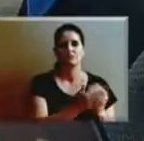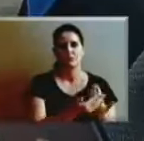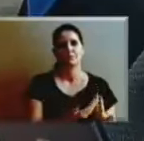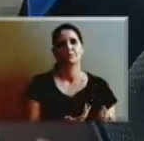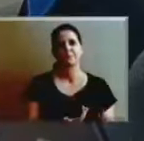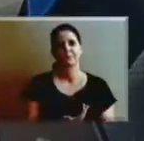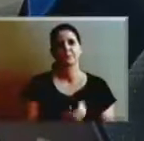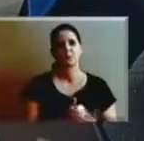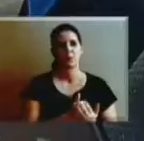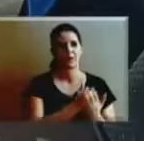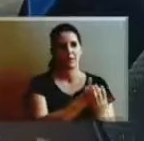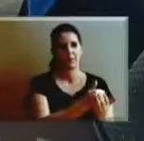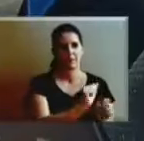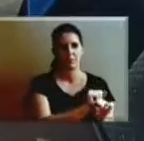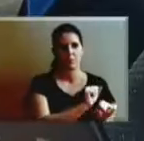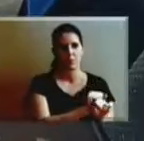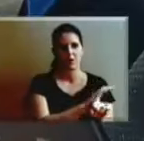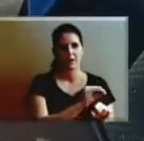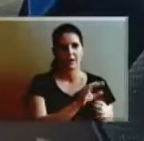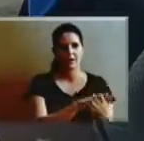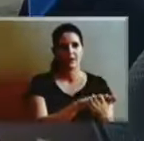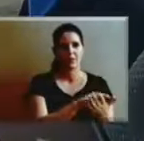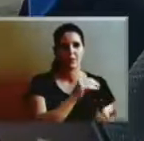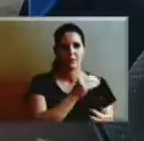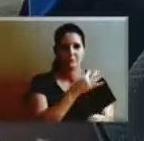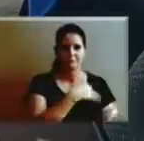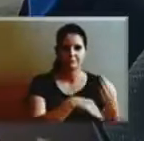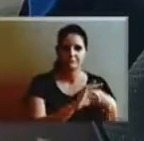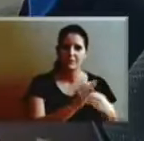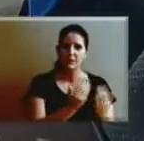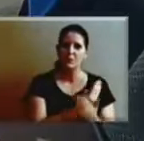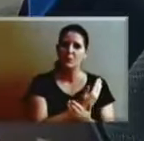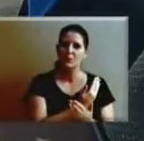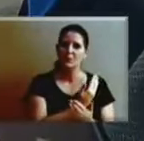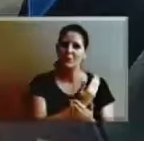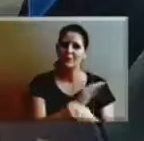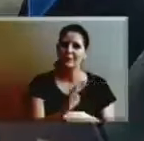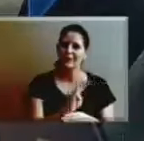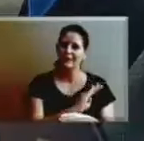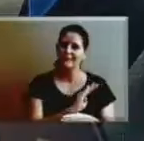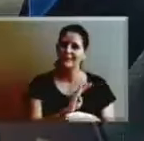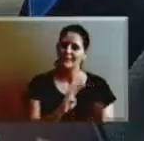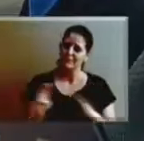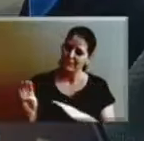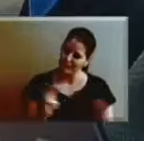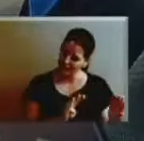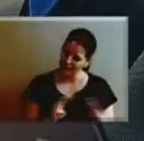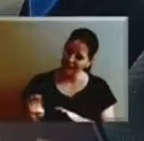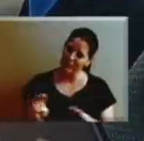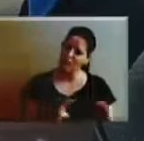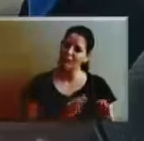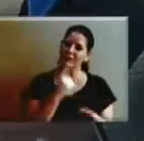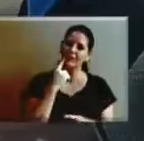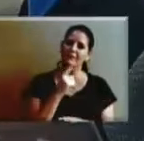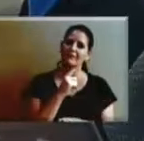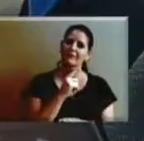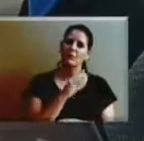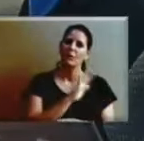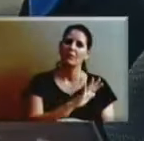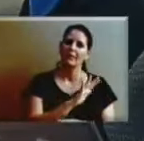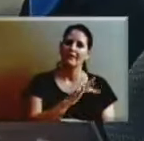possible in order to help them learn replacement behaviors so they know what to do. So we're looking at it. We have two